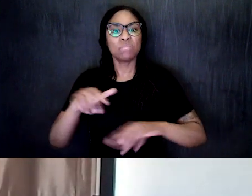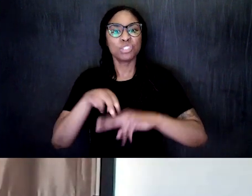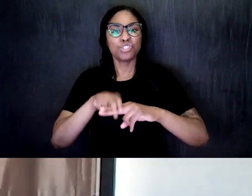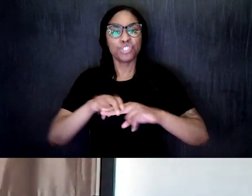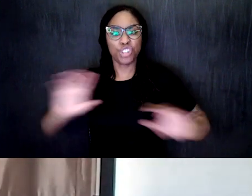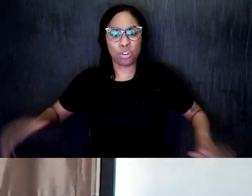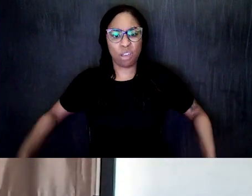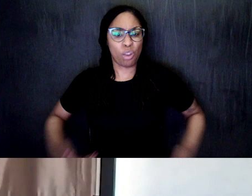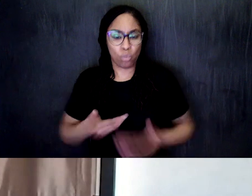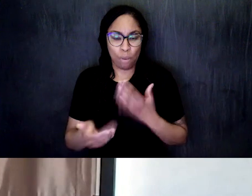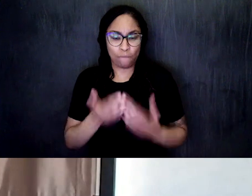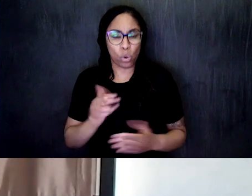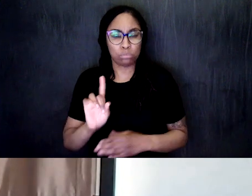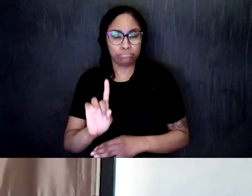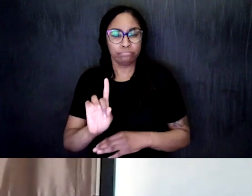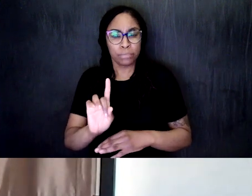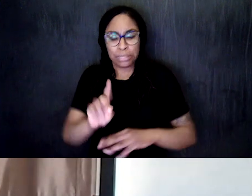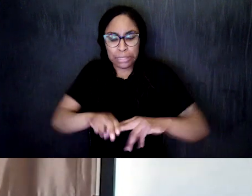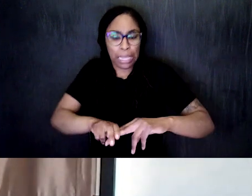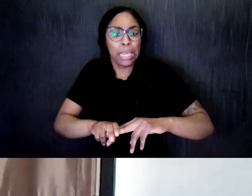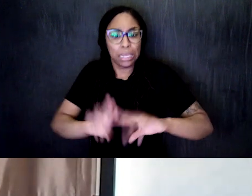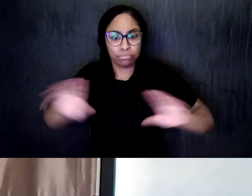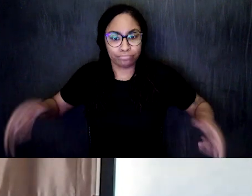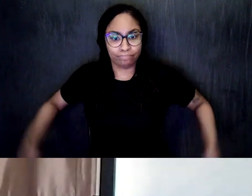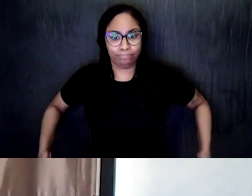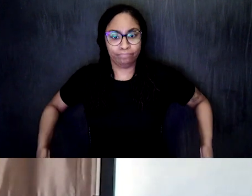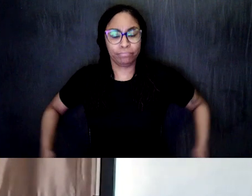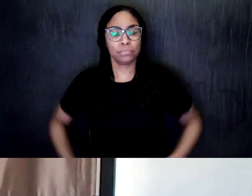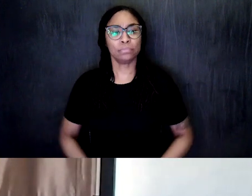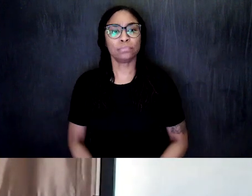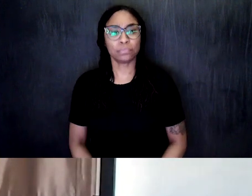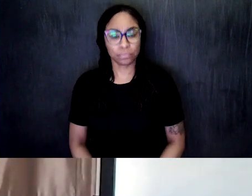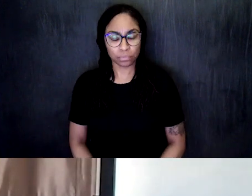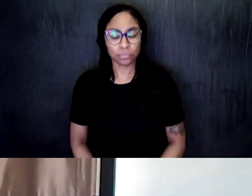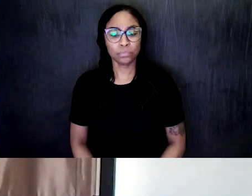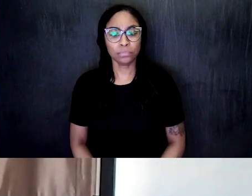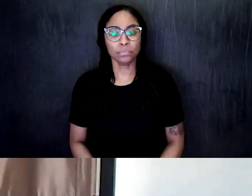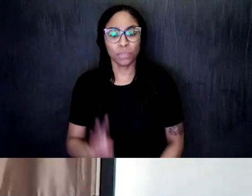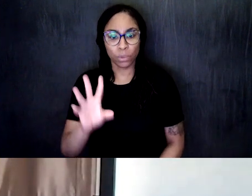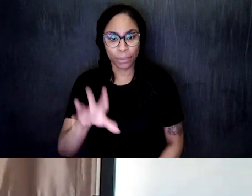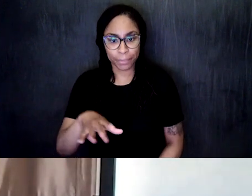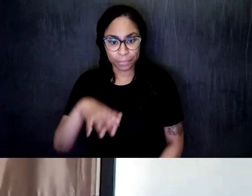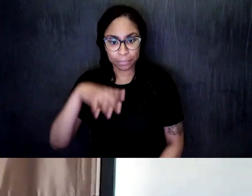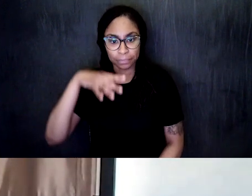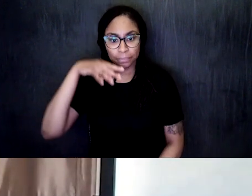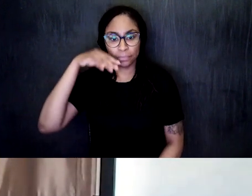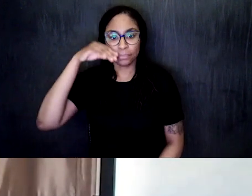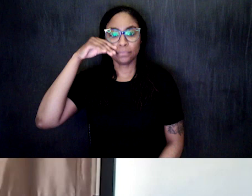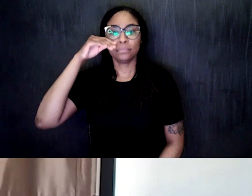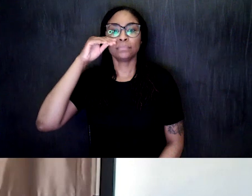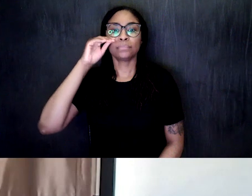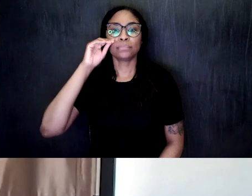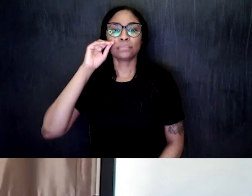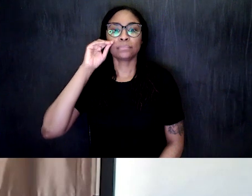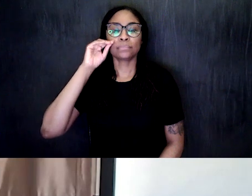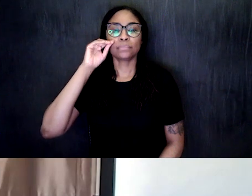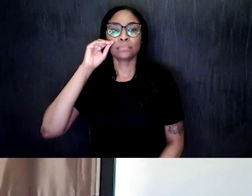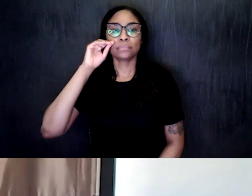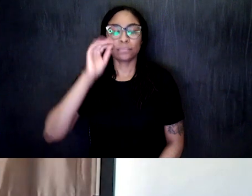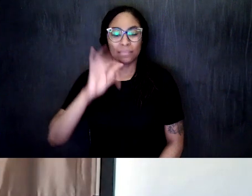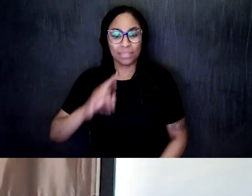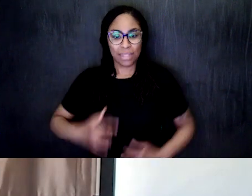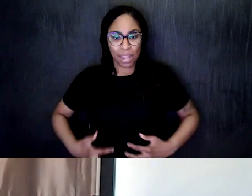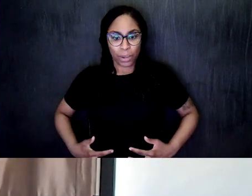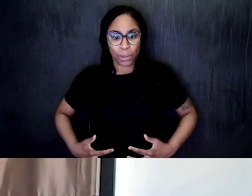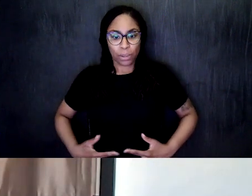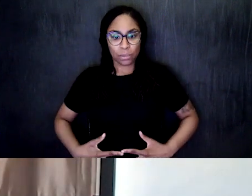your chair or whatever you're sitting on. And we just want to think about taking a breath in, and on the exhale again, do